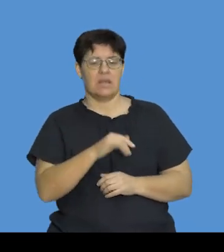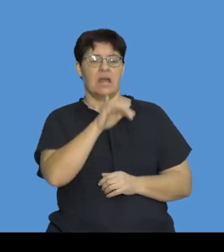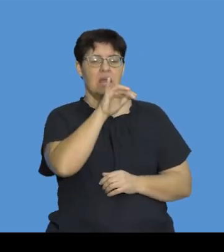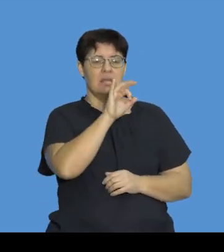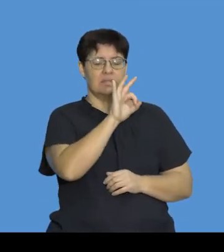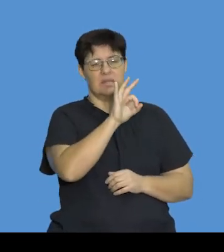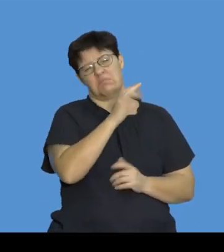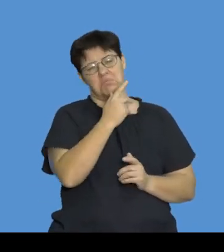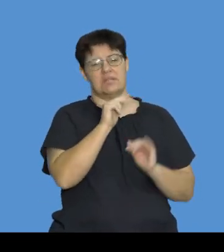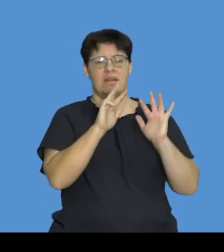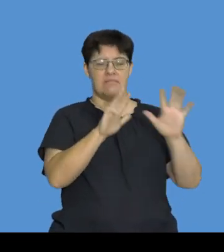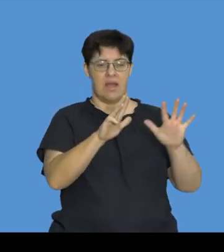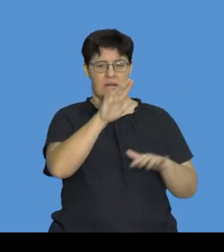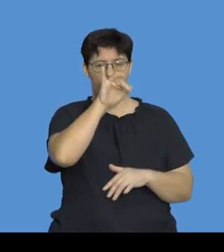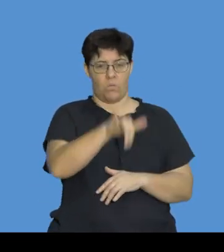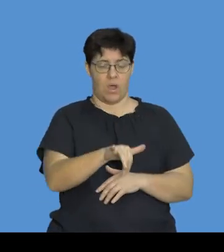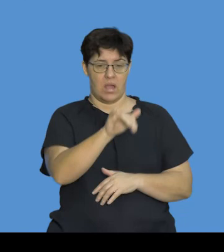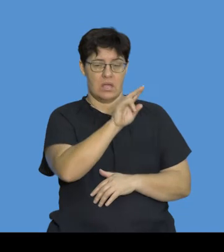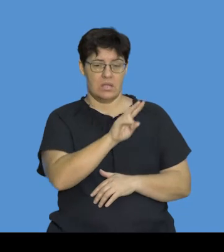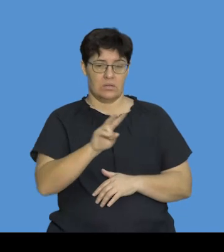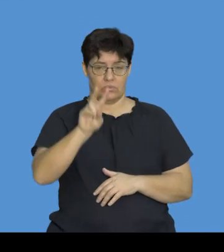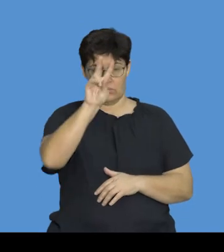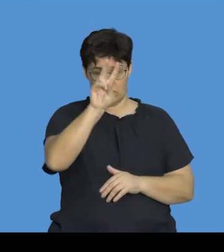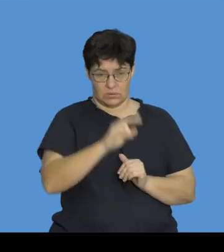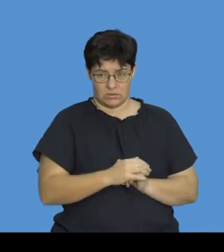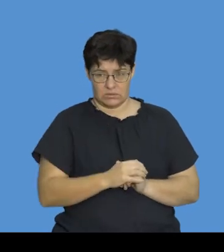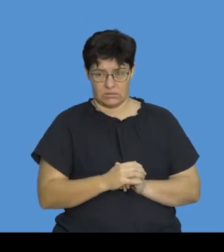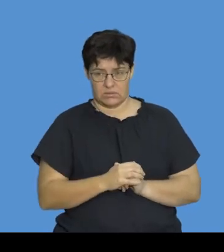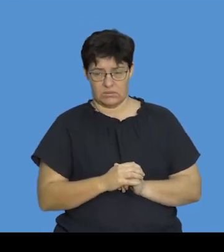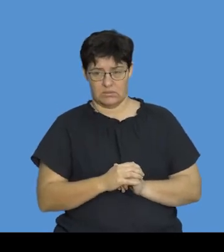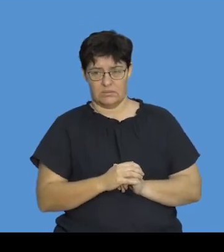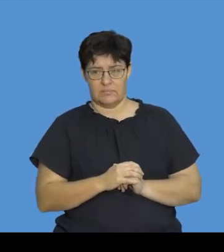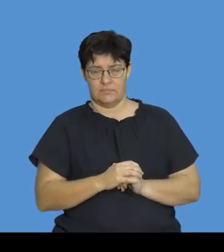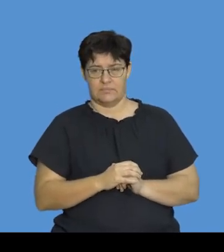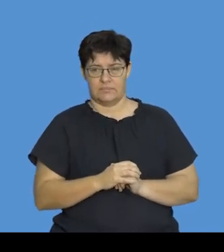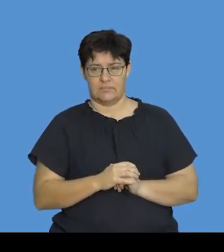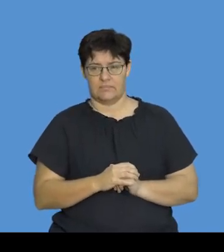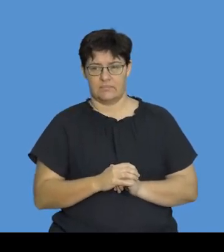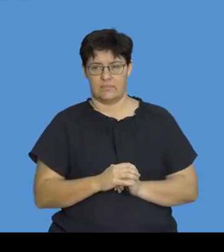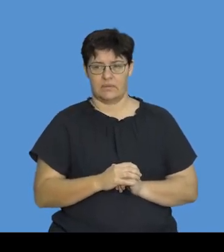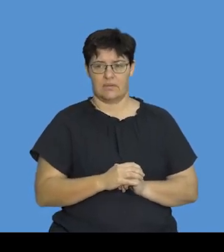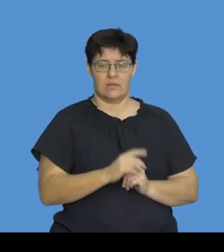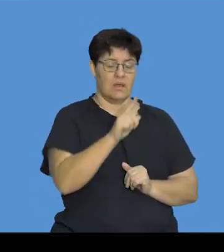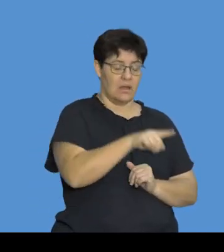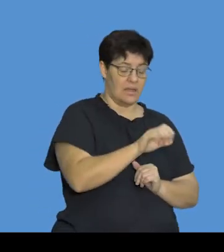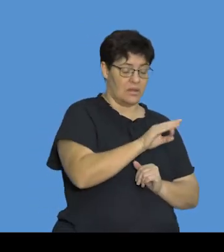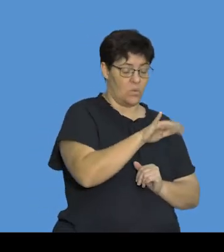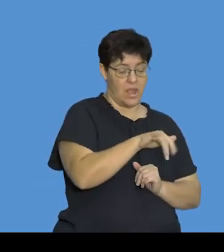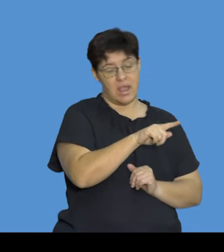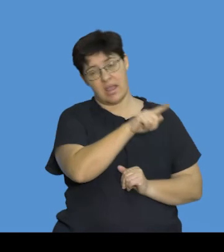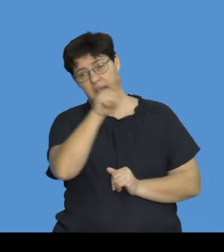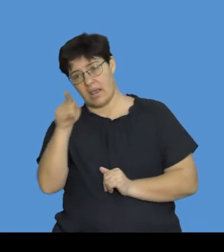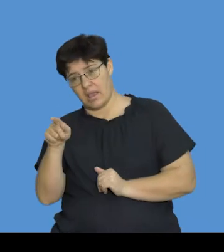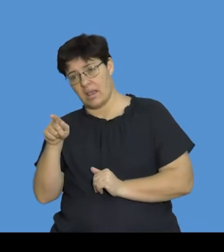and 3, which gives me 9, y and y gives me y squared, and then the 3y by the 2 gives